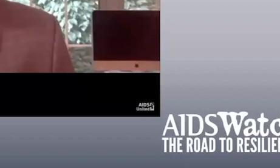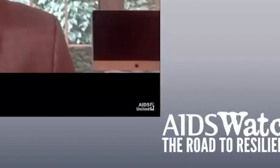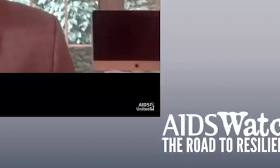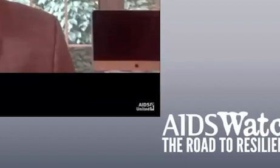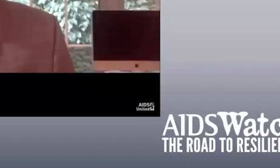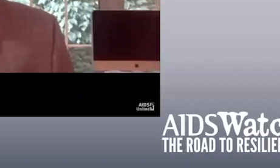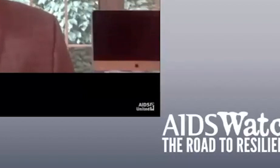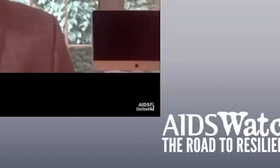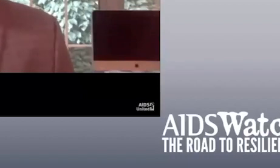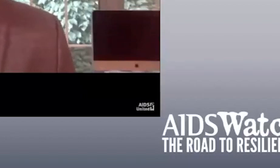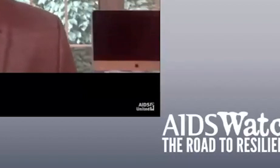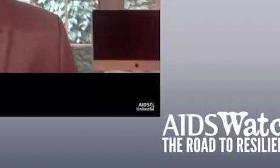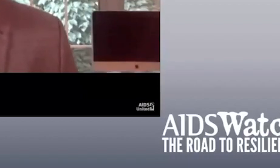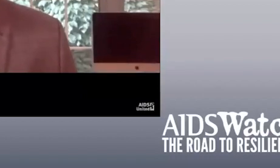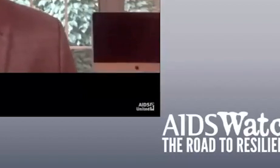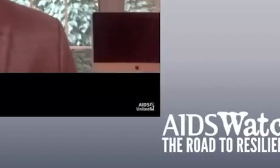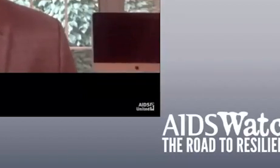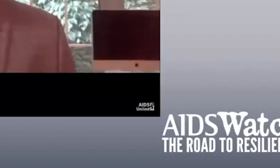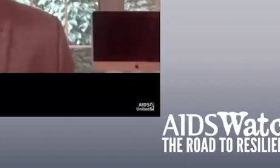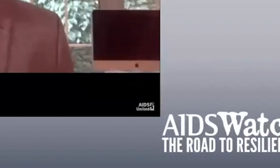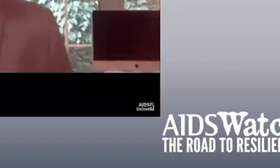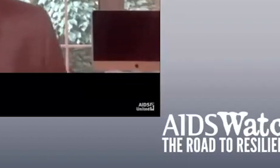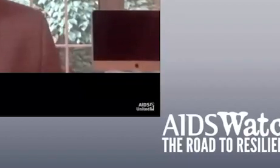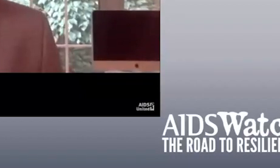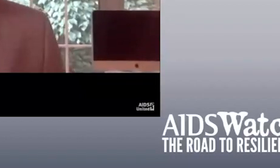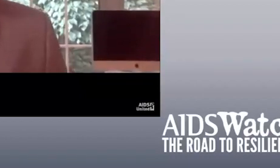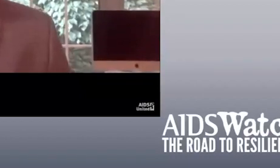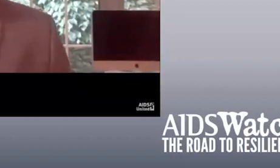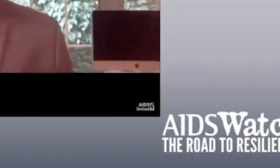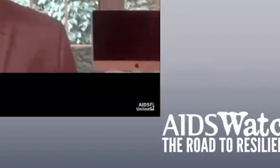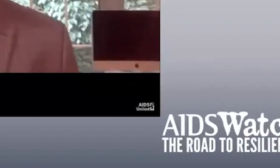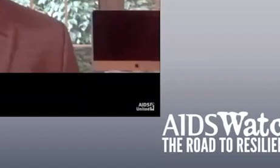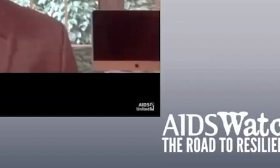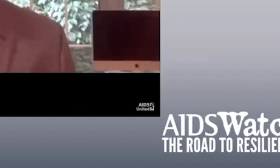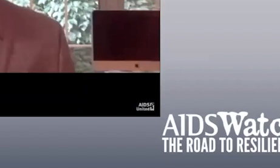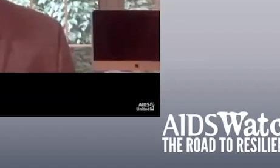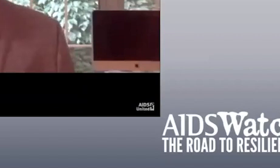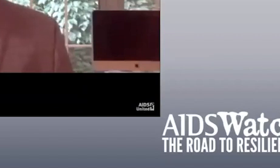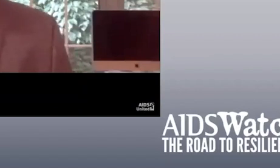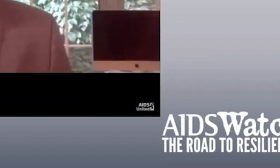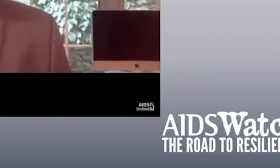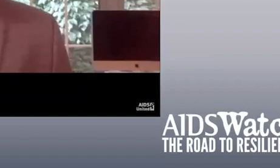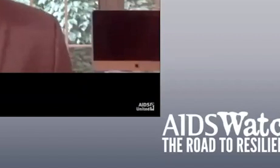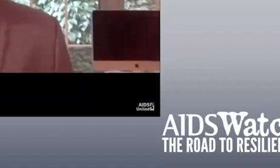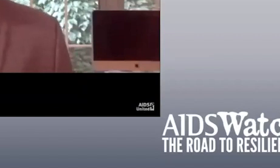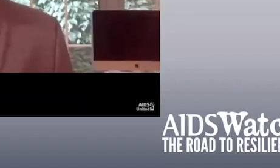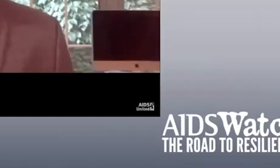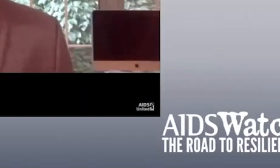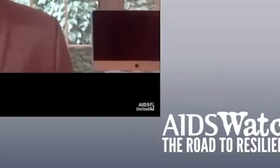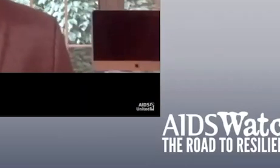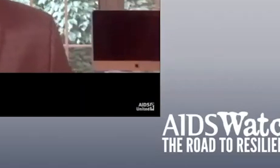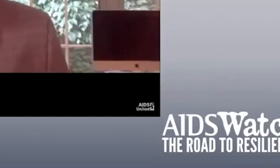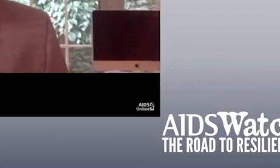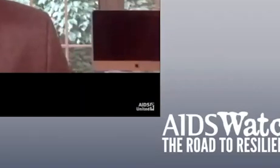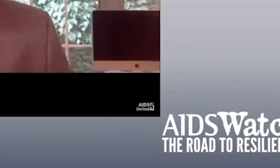to resilience with us. And thank you to our partners, the Treatment Access Expansion Project, and the U.S.